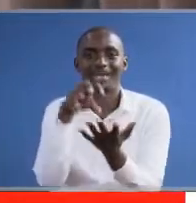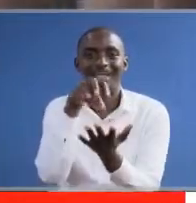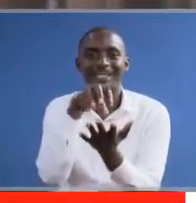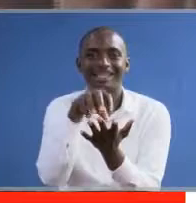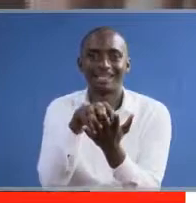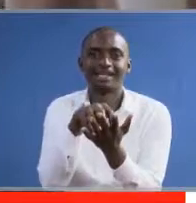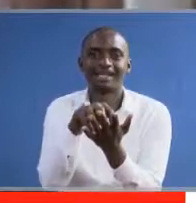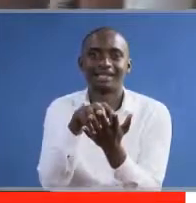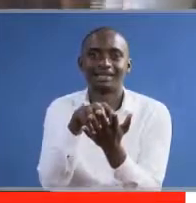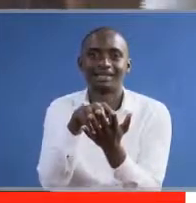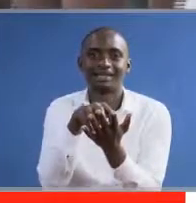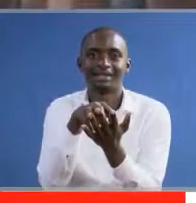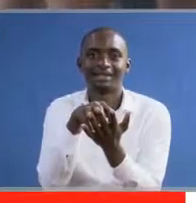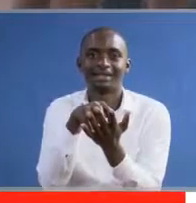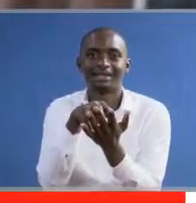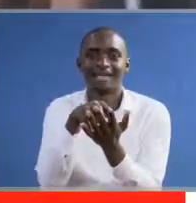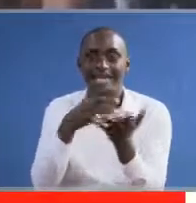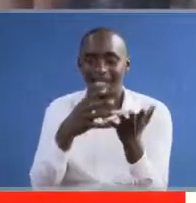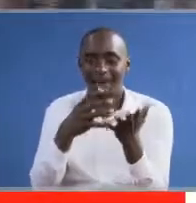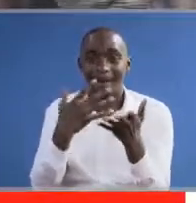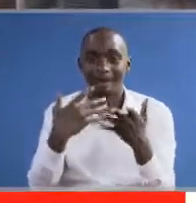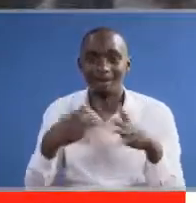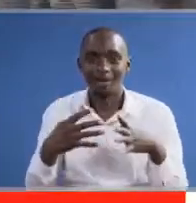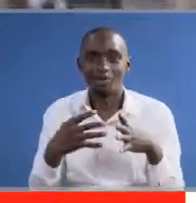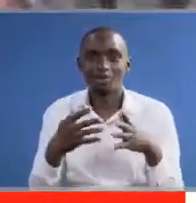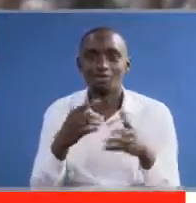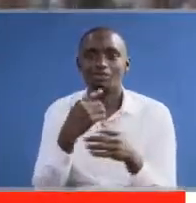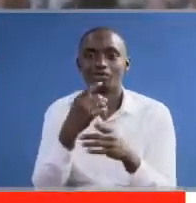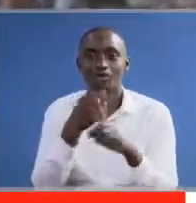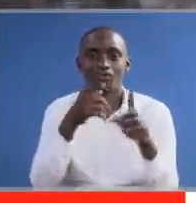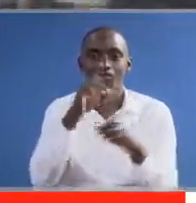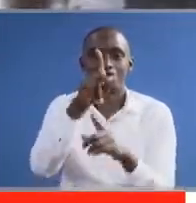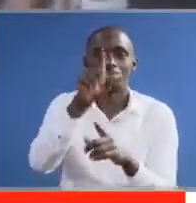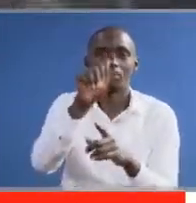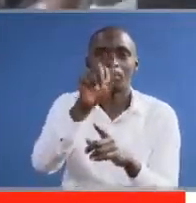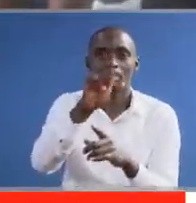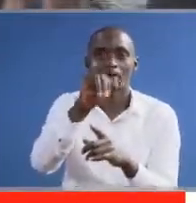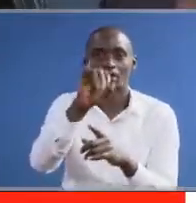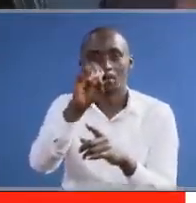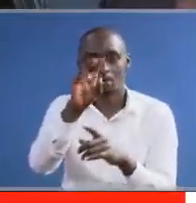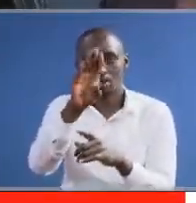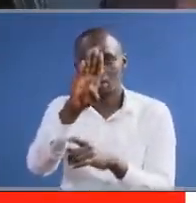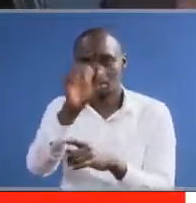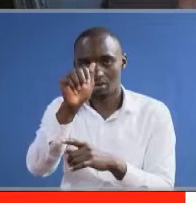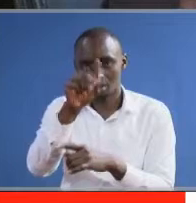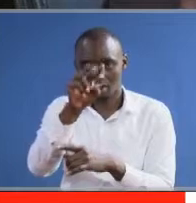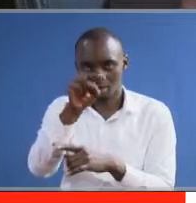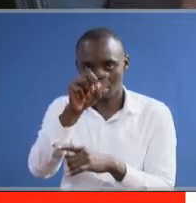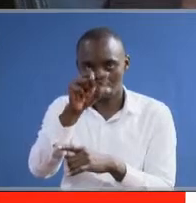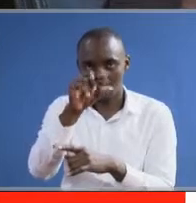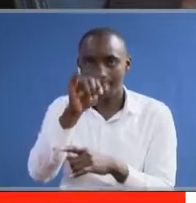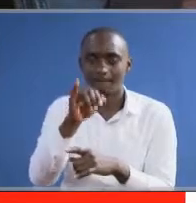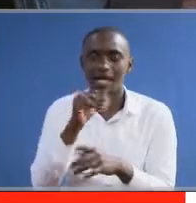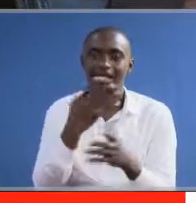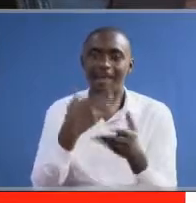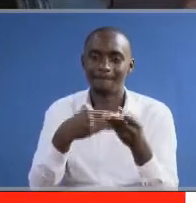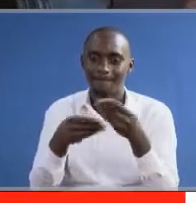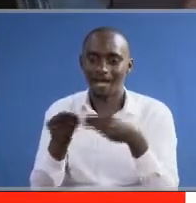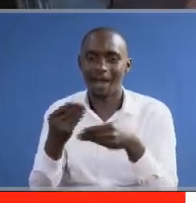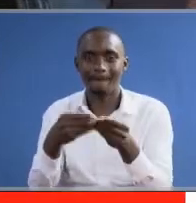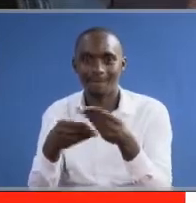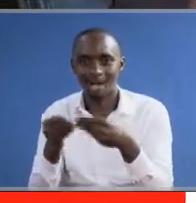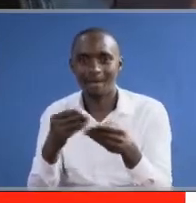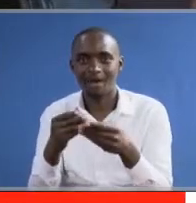main customers are residents of Kariobangi and people from the nearby vicinity. Richard points out that